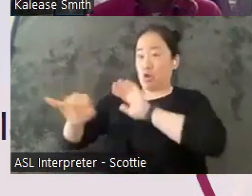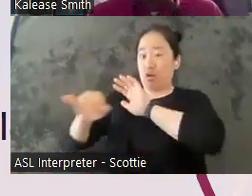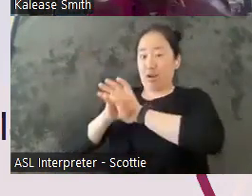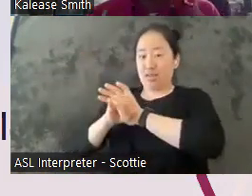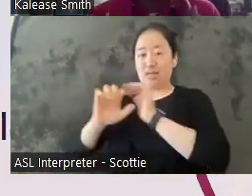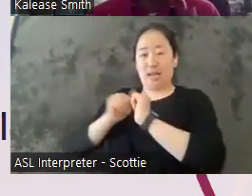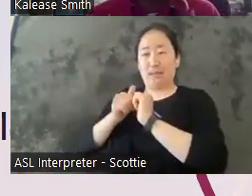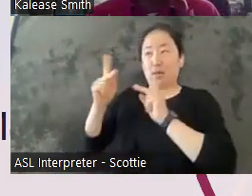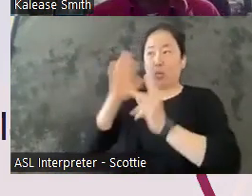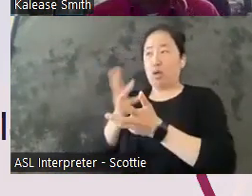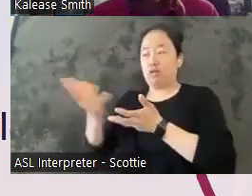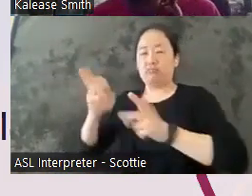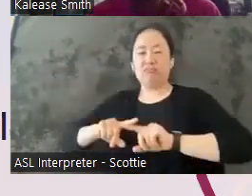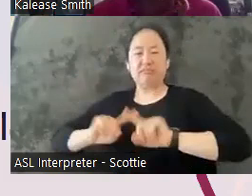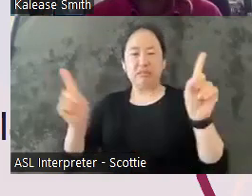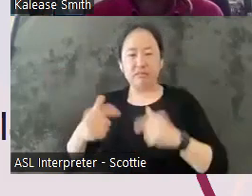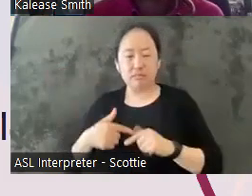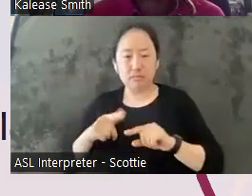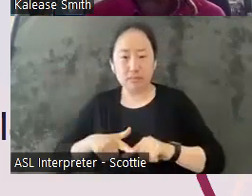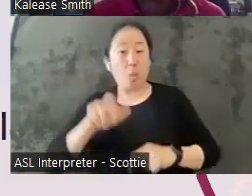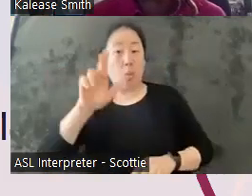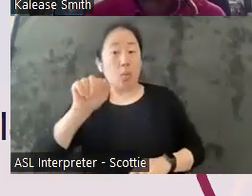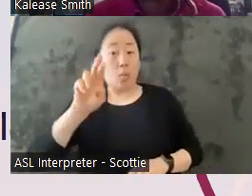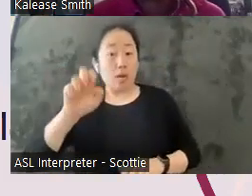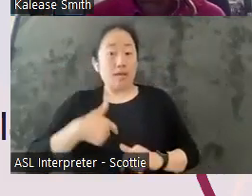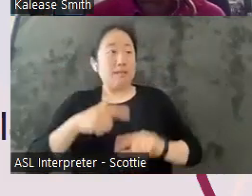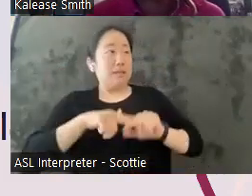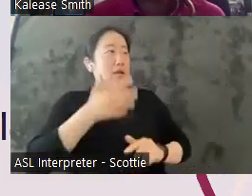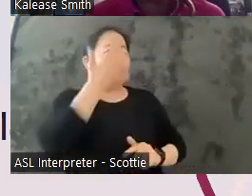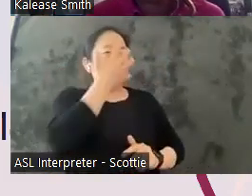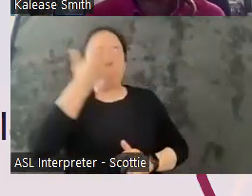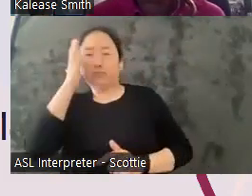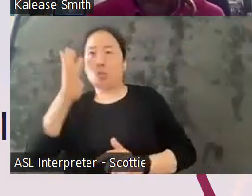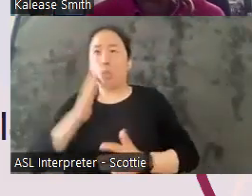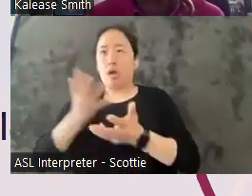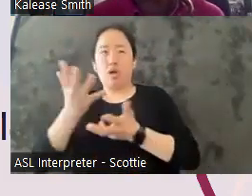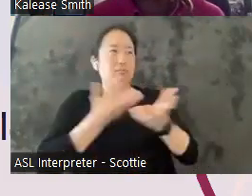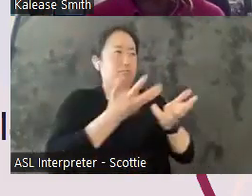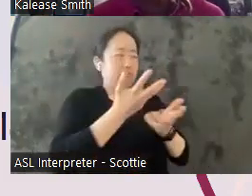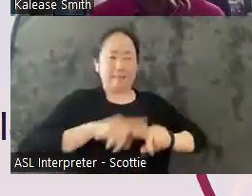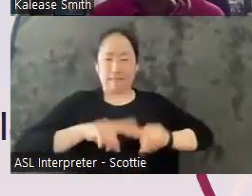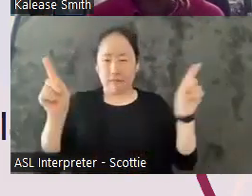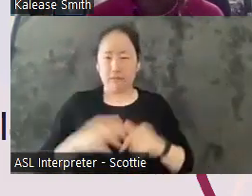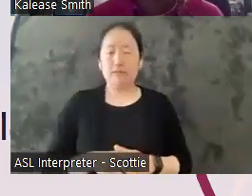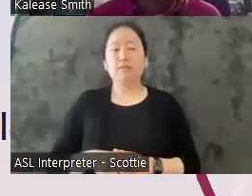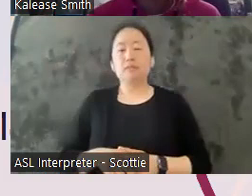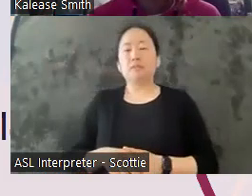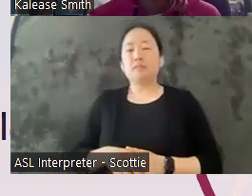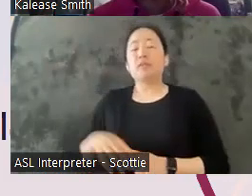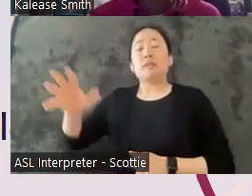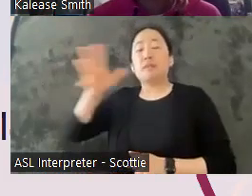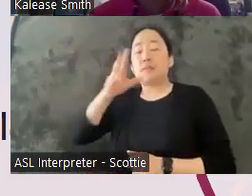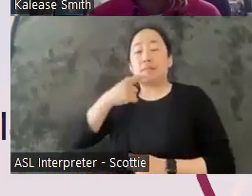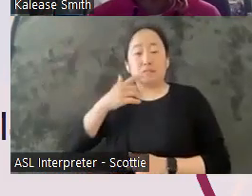or their race and those kind of things. She said, but I have seen a lot of progress in other areas as far as